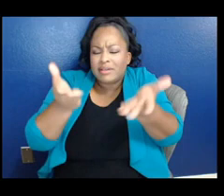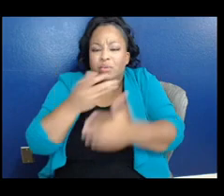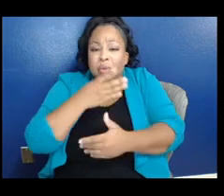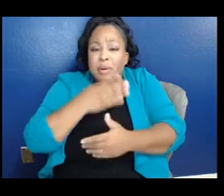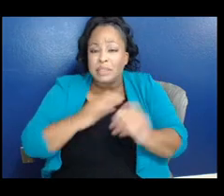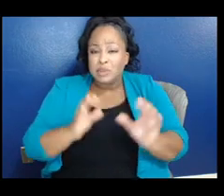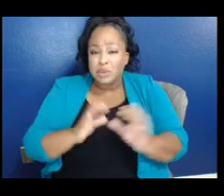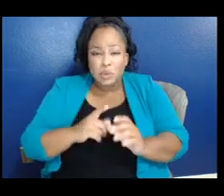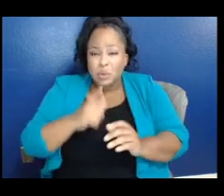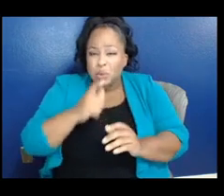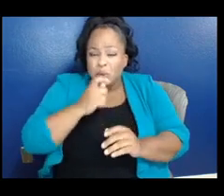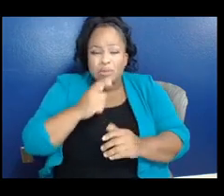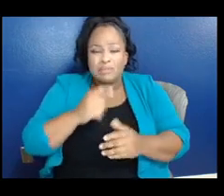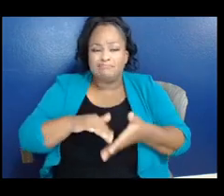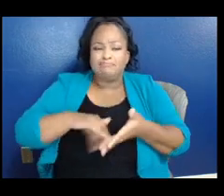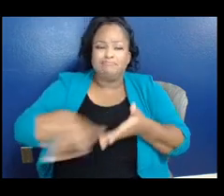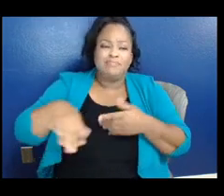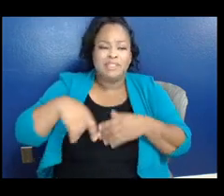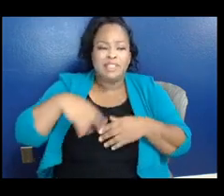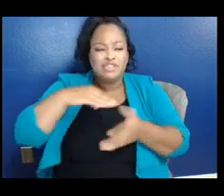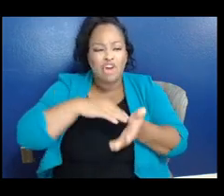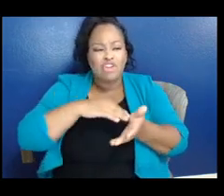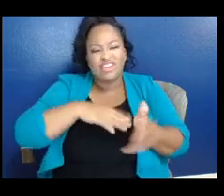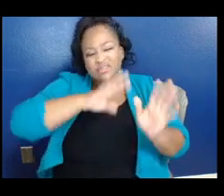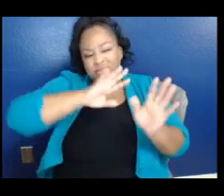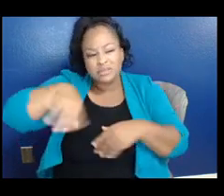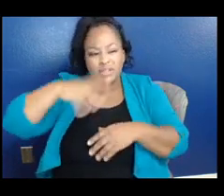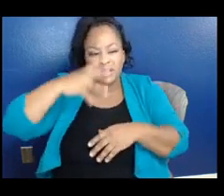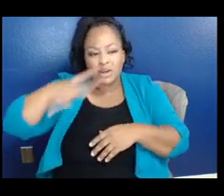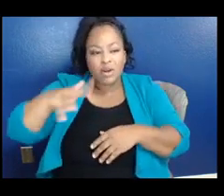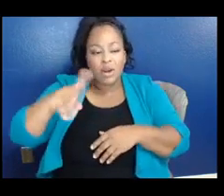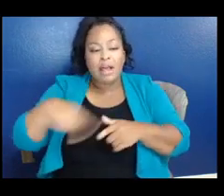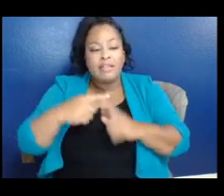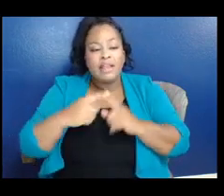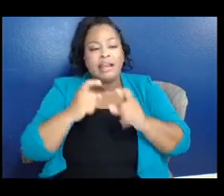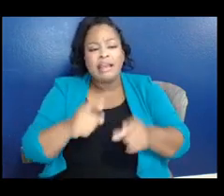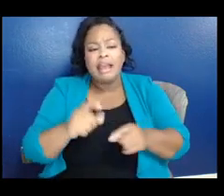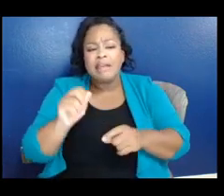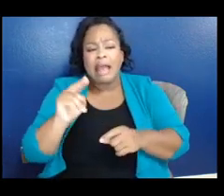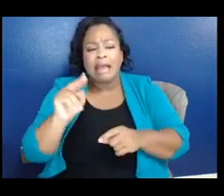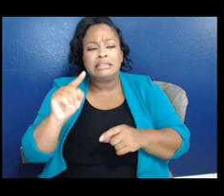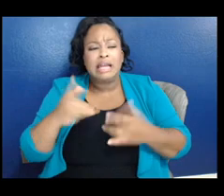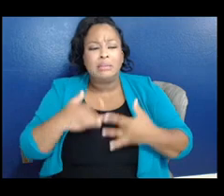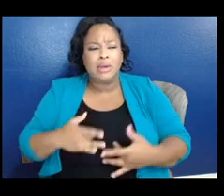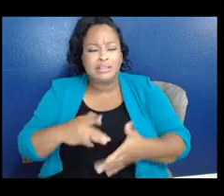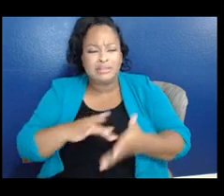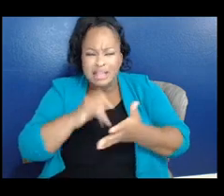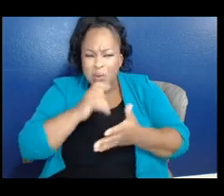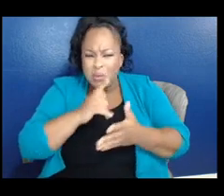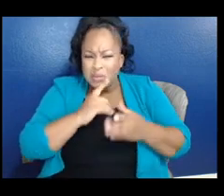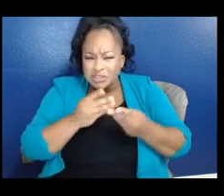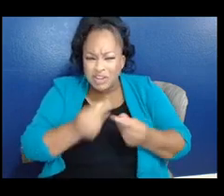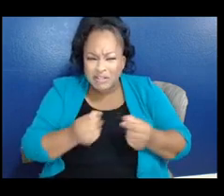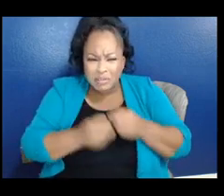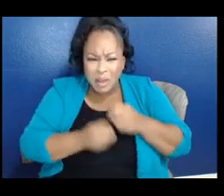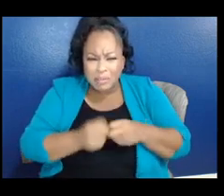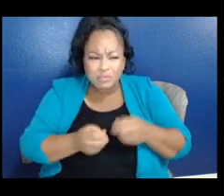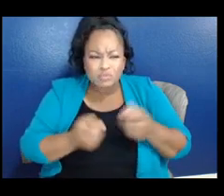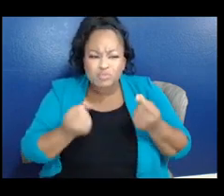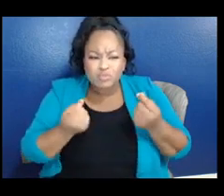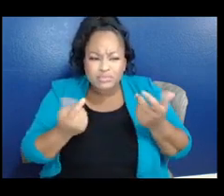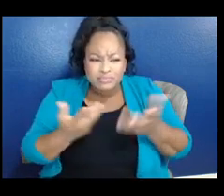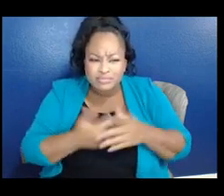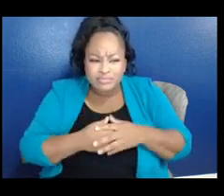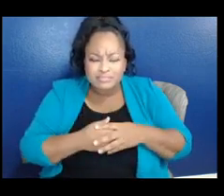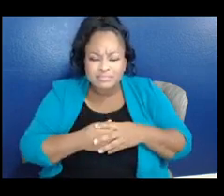recommend women do who just get dismissed by their doctors and handed an antidepressant or something that isn't really going to solve the problem?